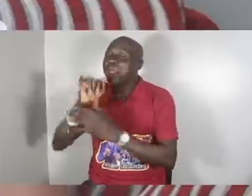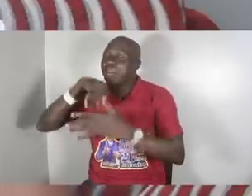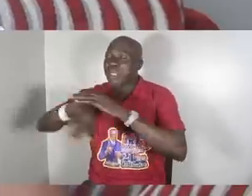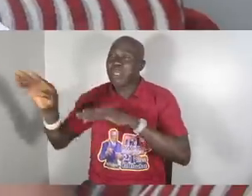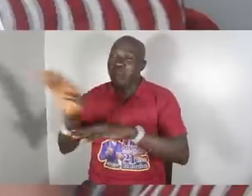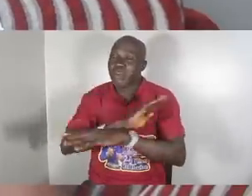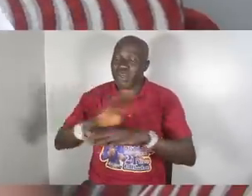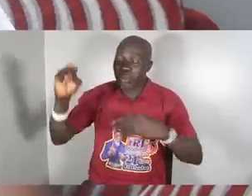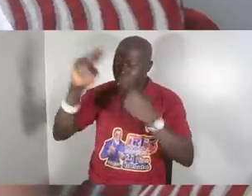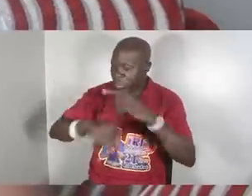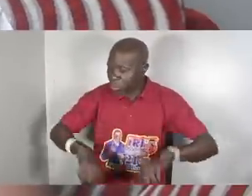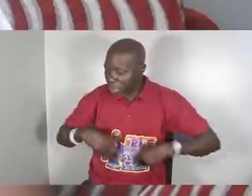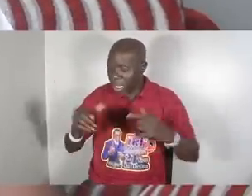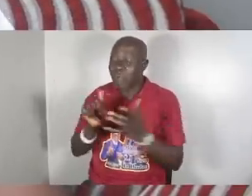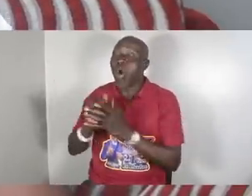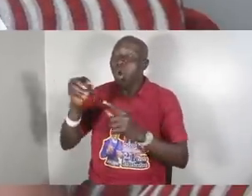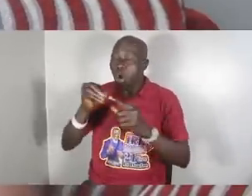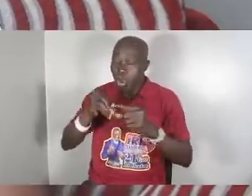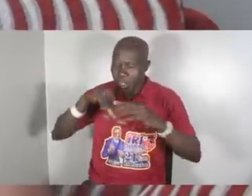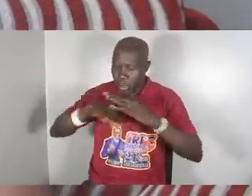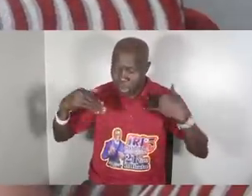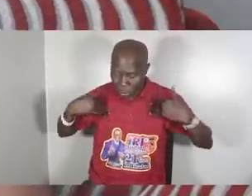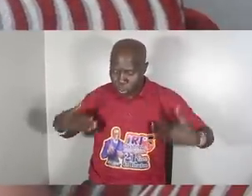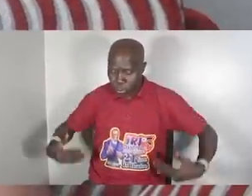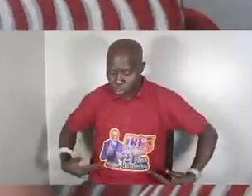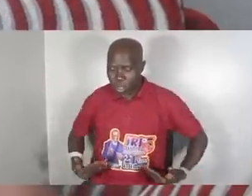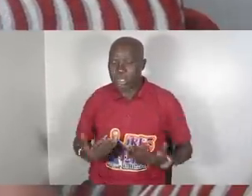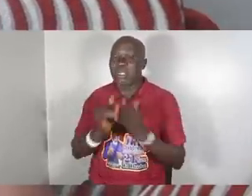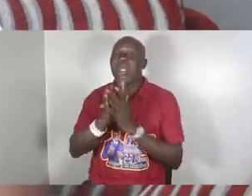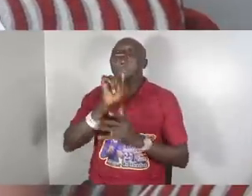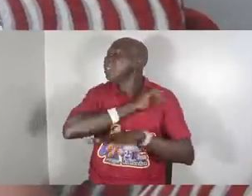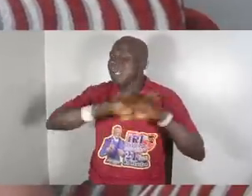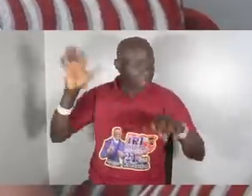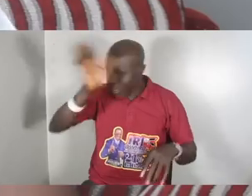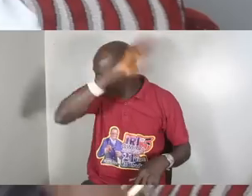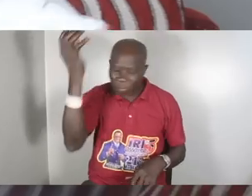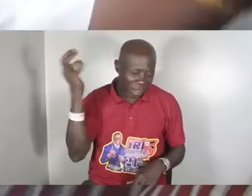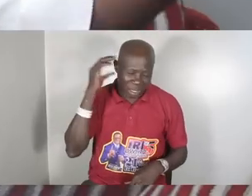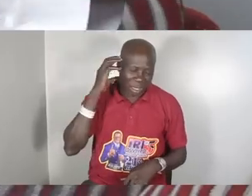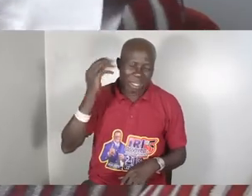ènìyàn. It is not business or life. Àbó wà lára ènìyàn. Or is it one's life? Kò ṣe é bọ̀.